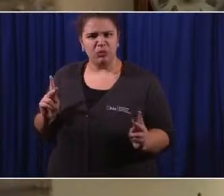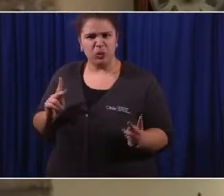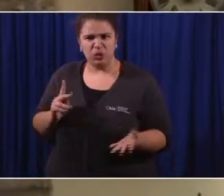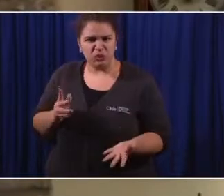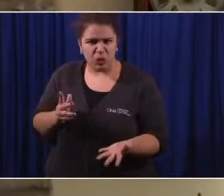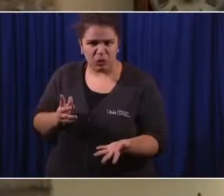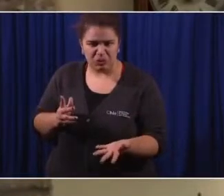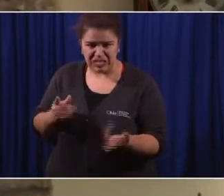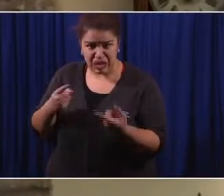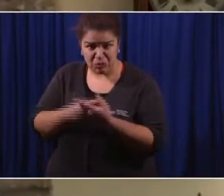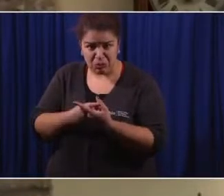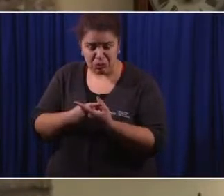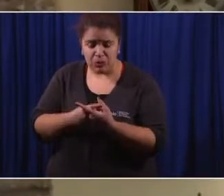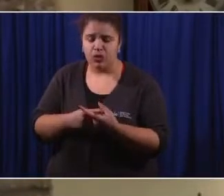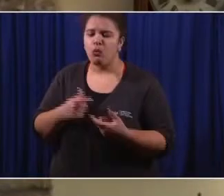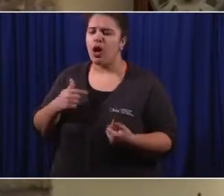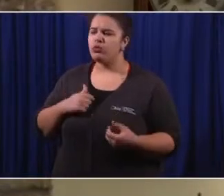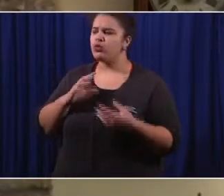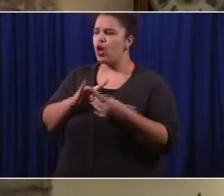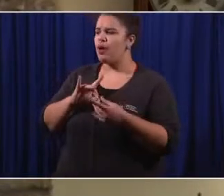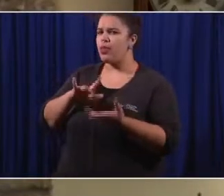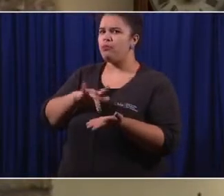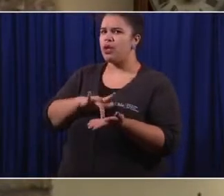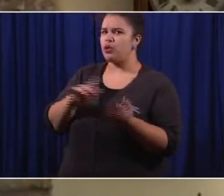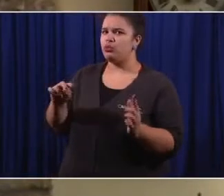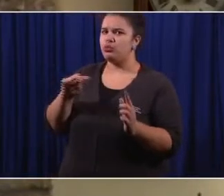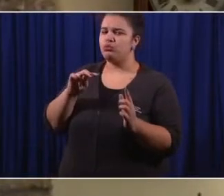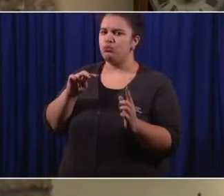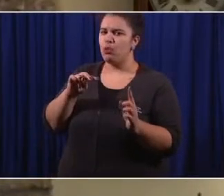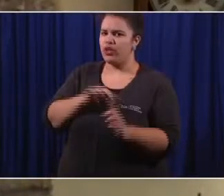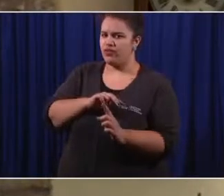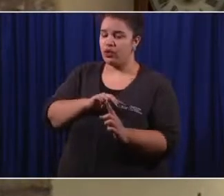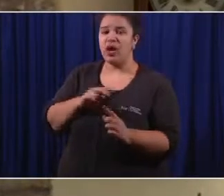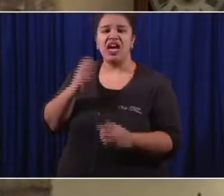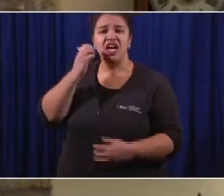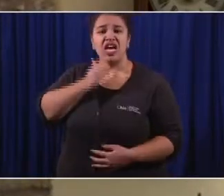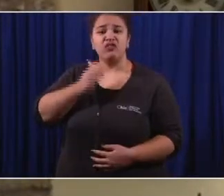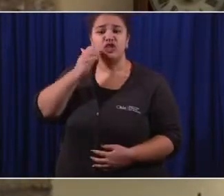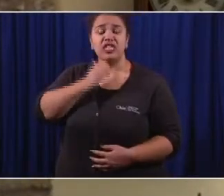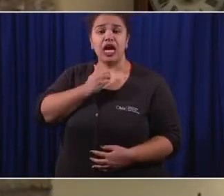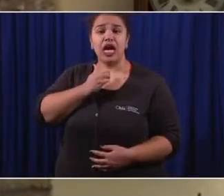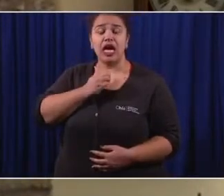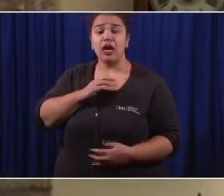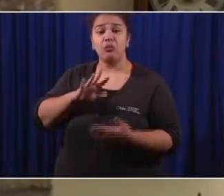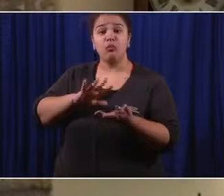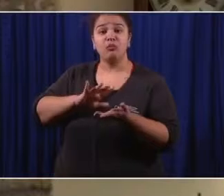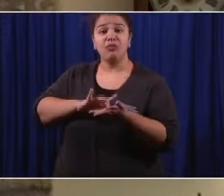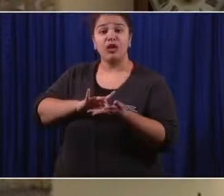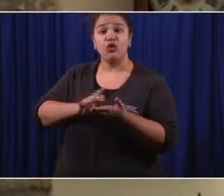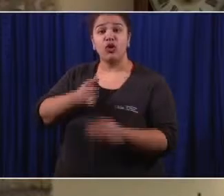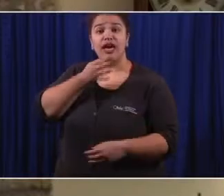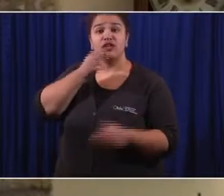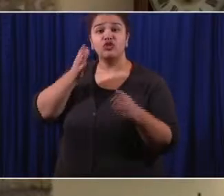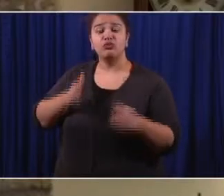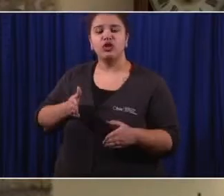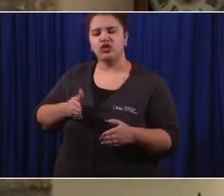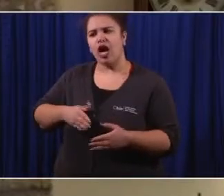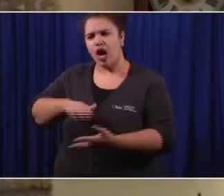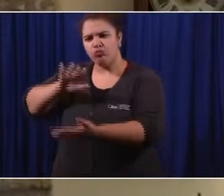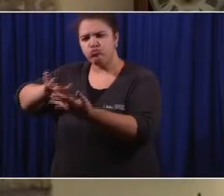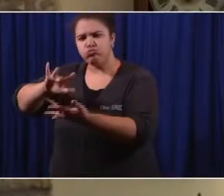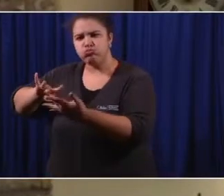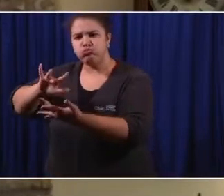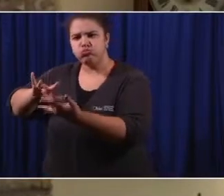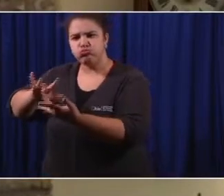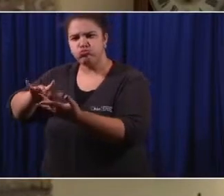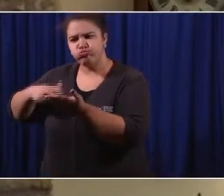view. And look, what we do every day is we talk to the best medical people that we can find. That includes the White House people. I was on a call